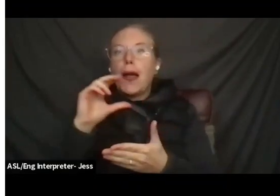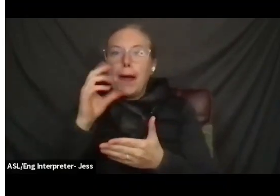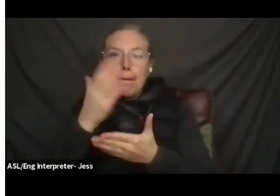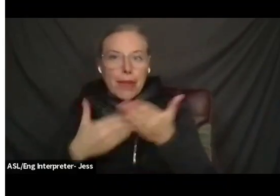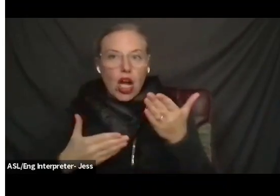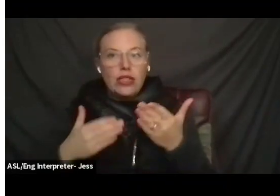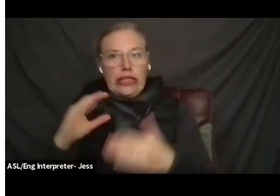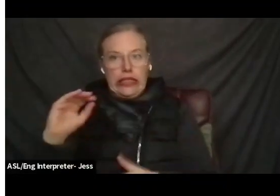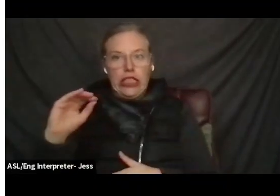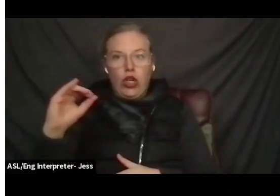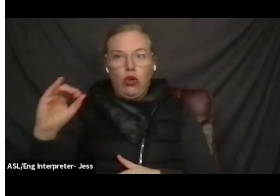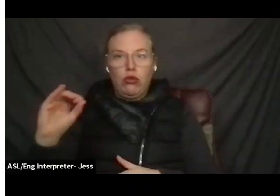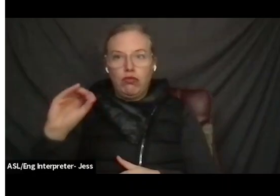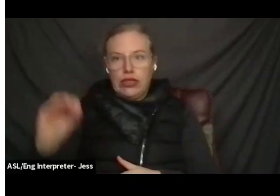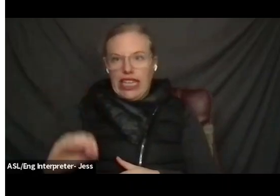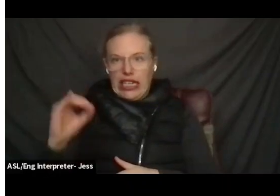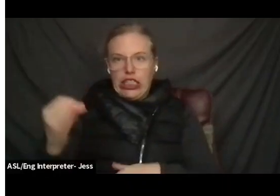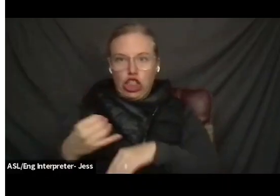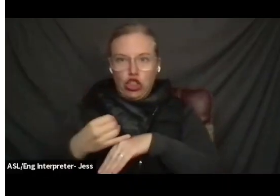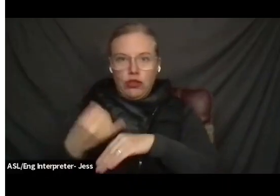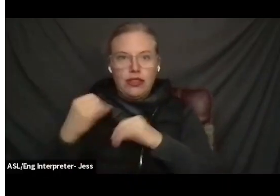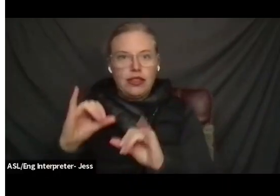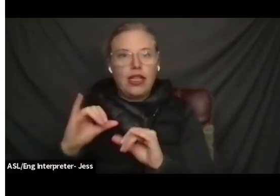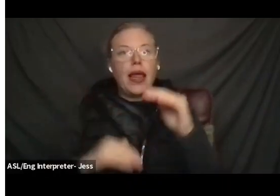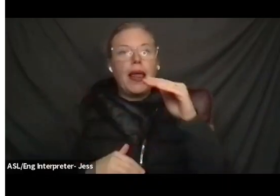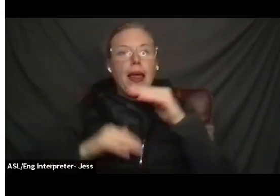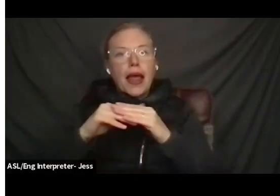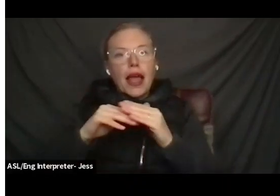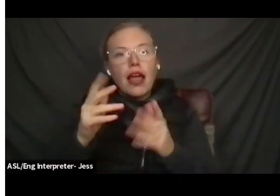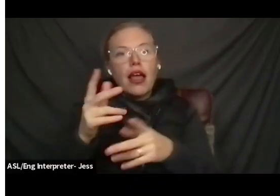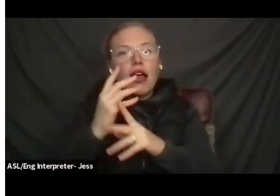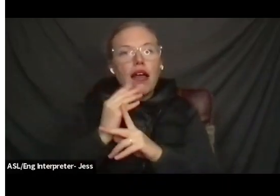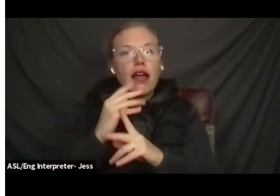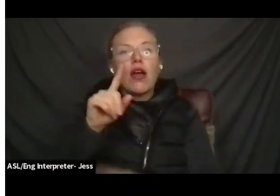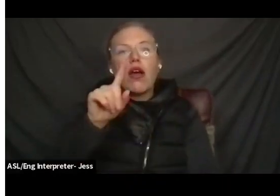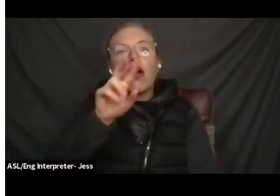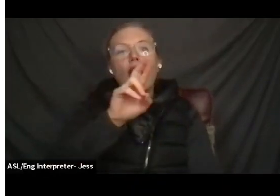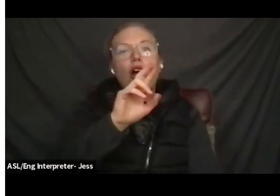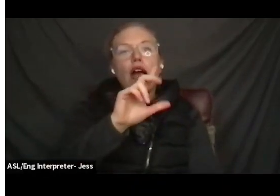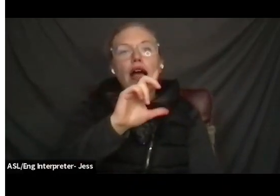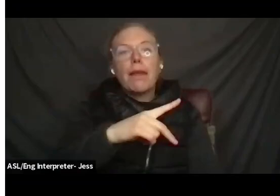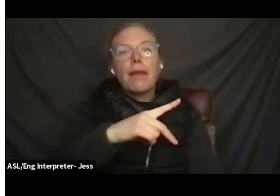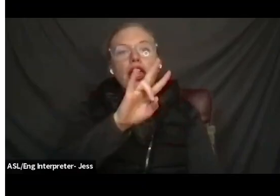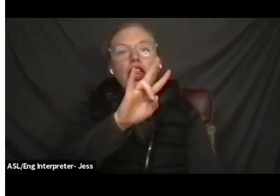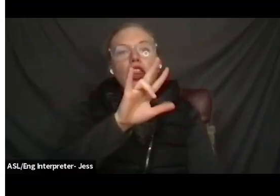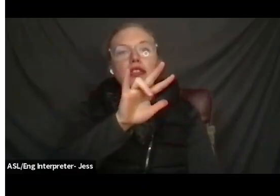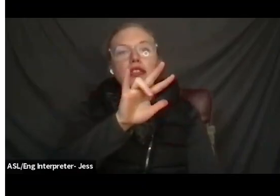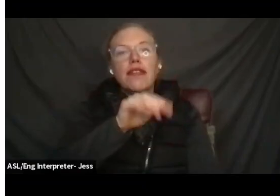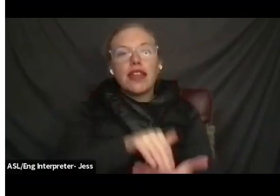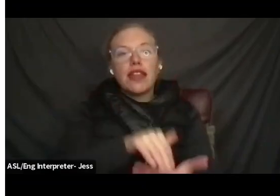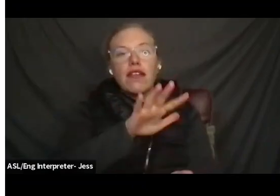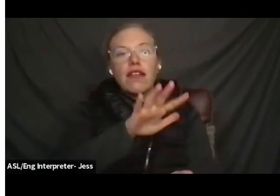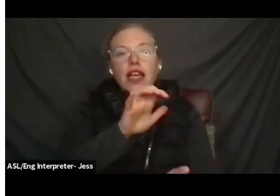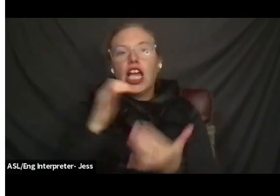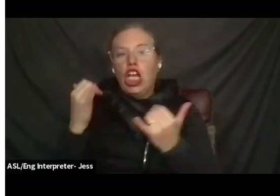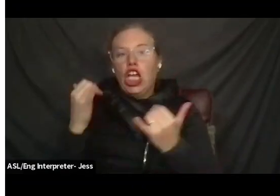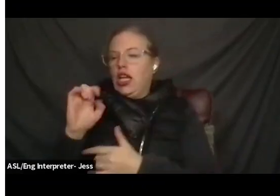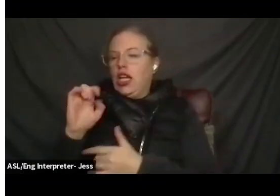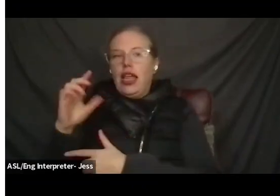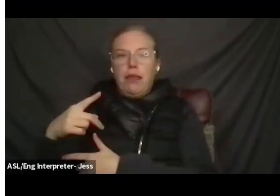interest. The maximum loan amount for the RLP is $37,500, and currently for the ELP, it